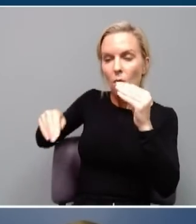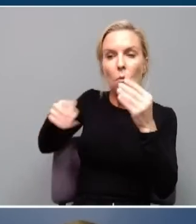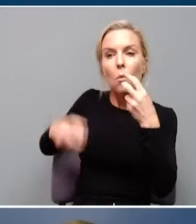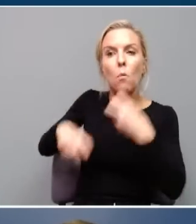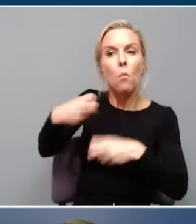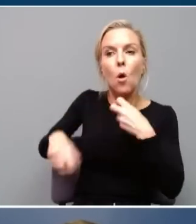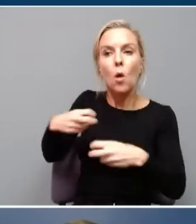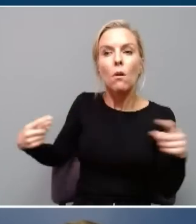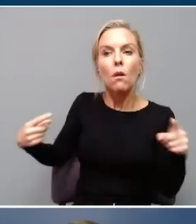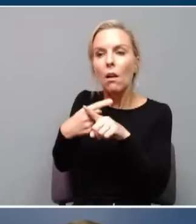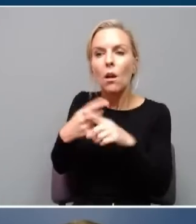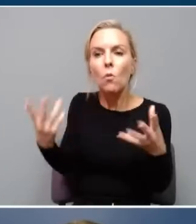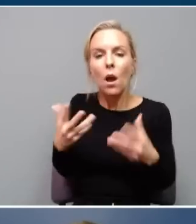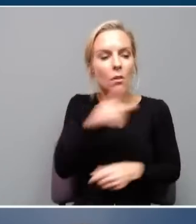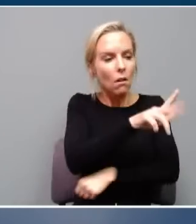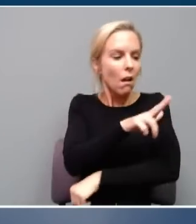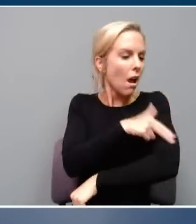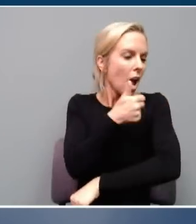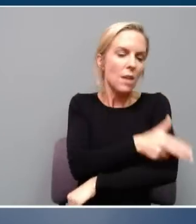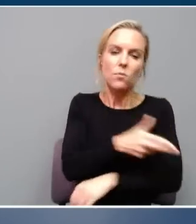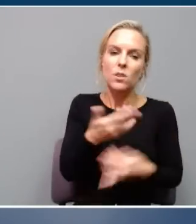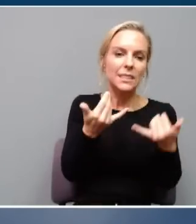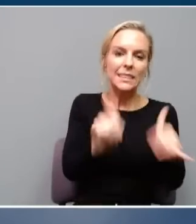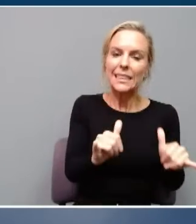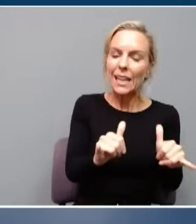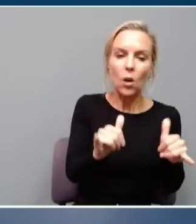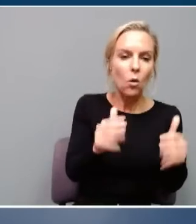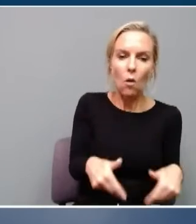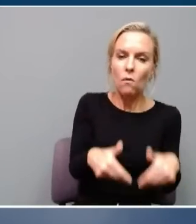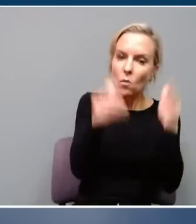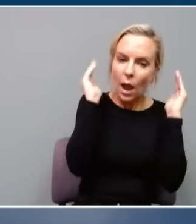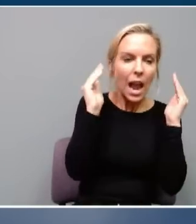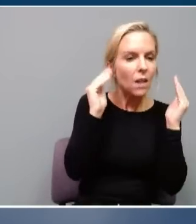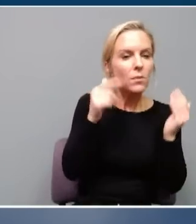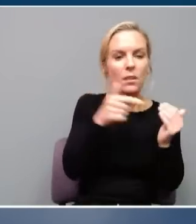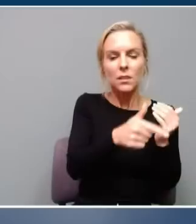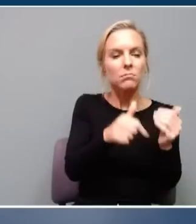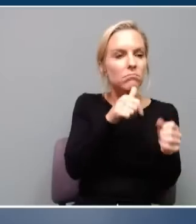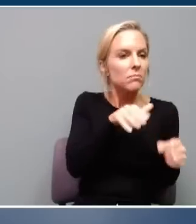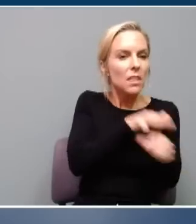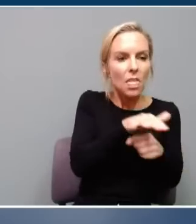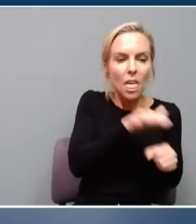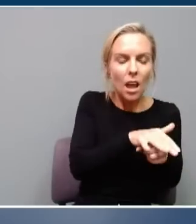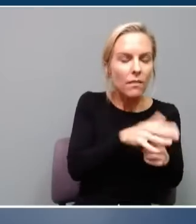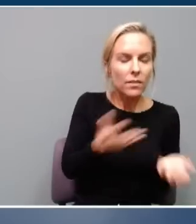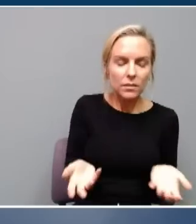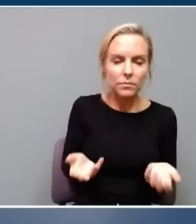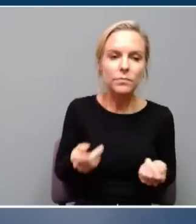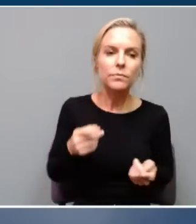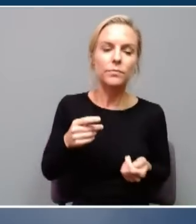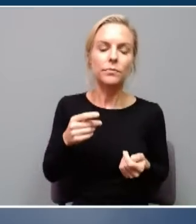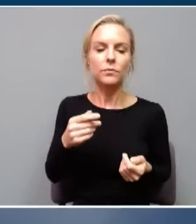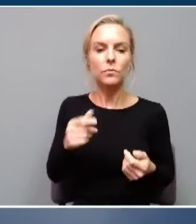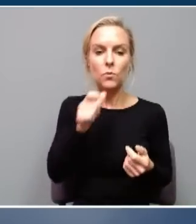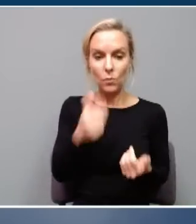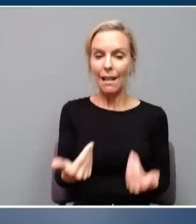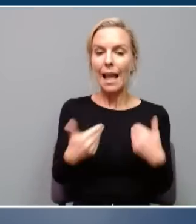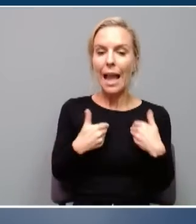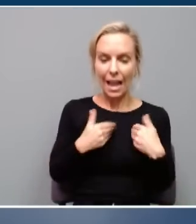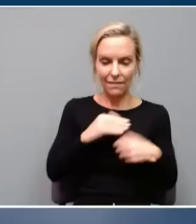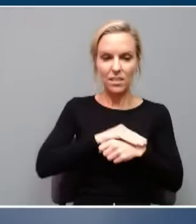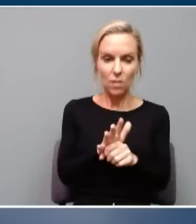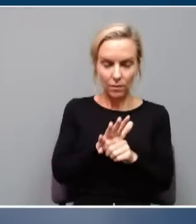shape than ours. So we've got to remain vigilant. Positivity rate. We now do think